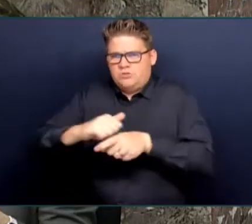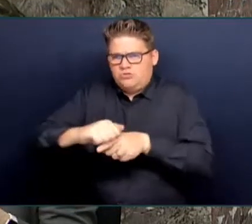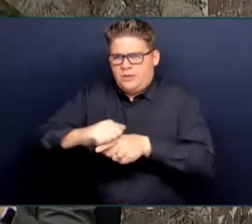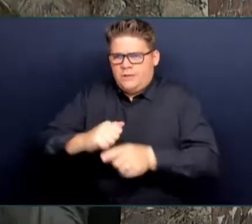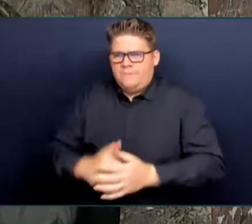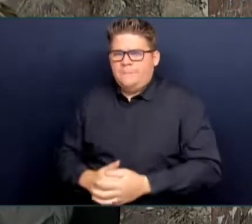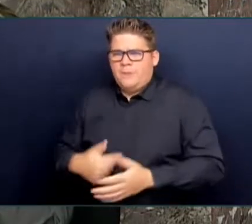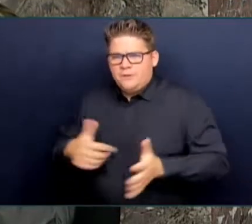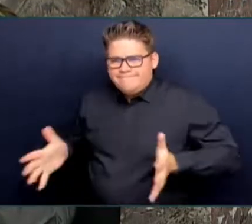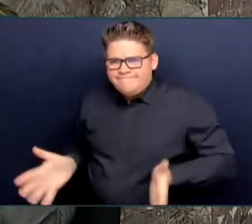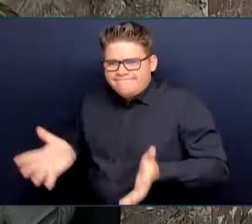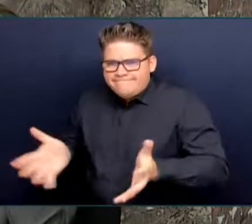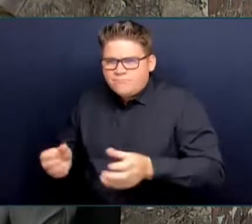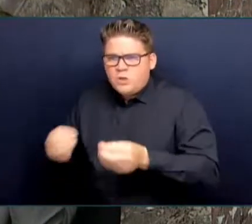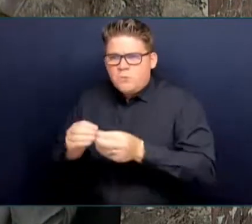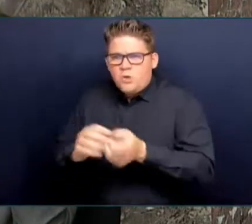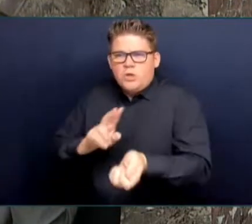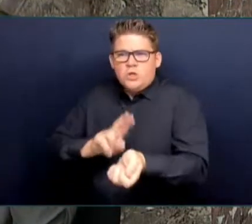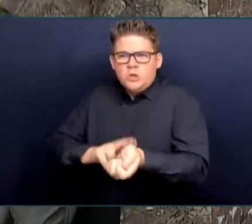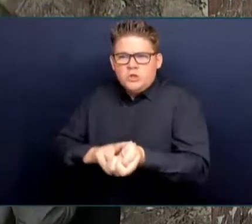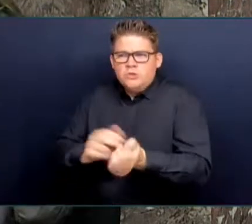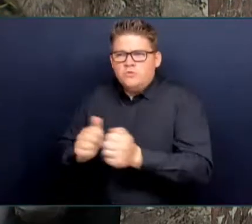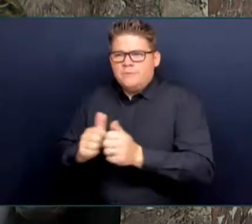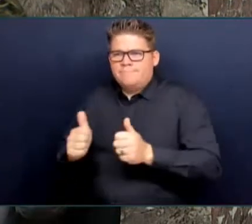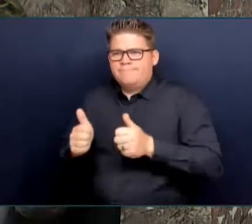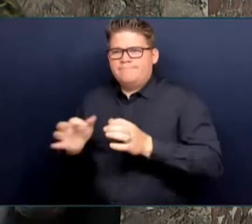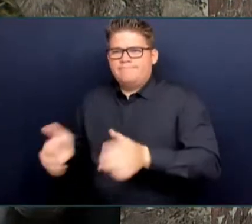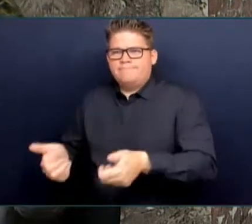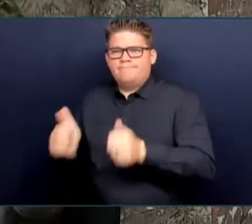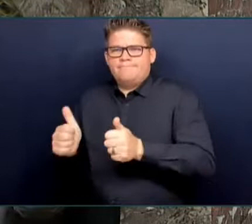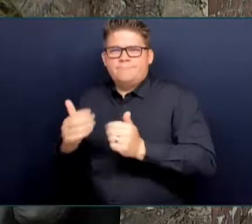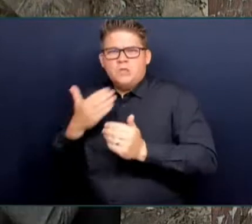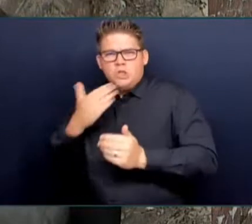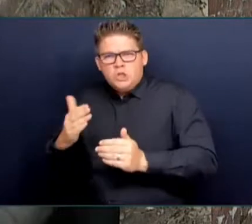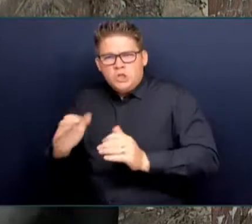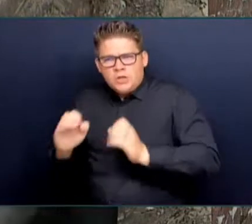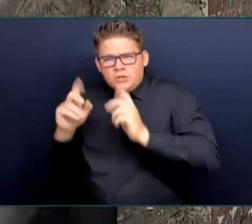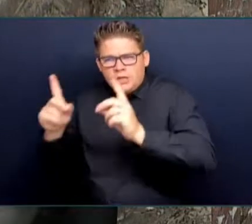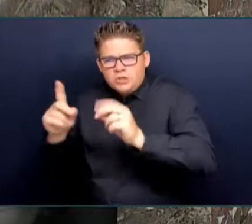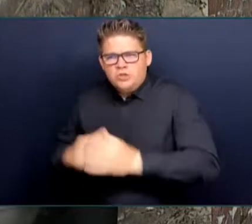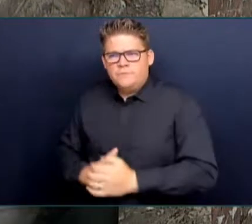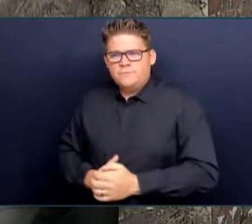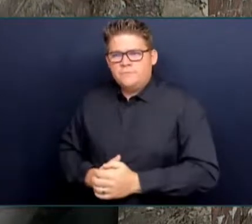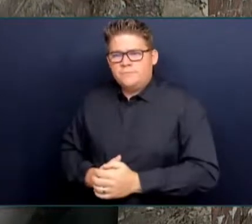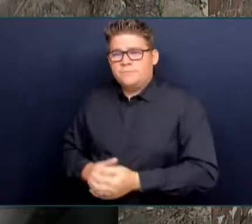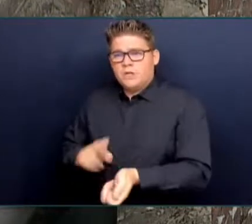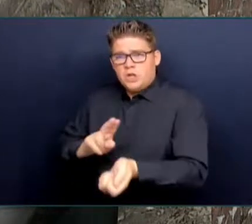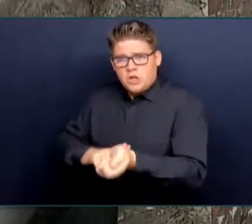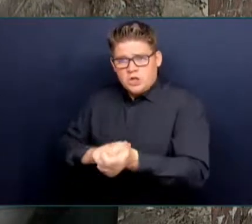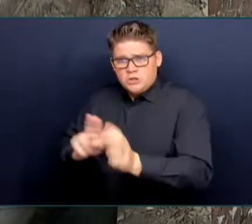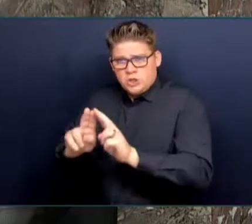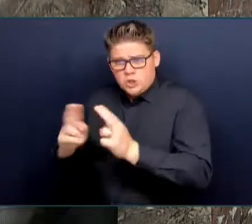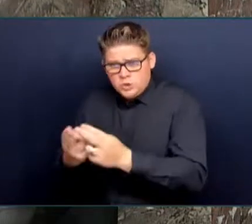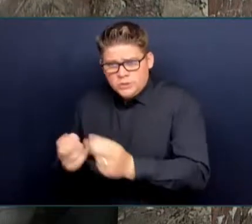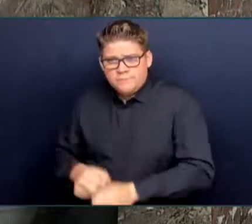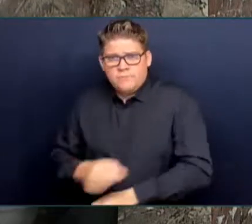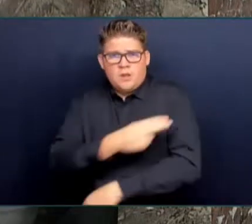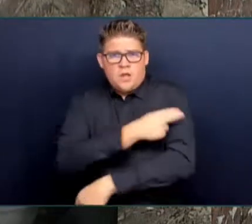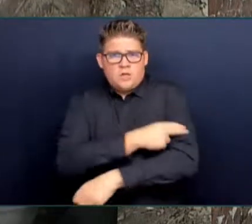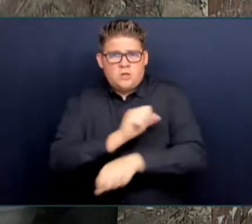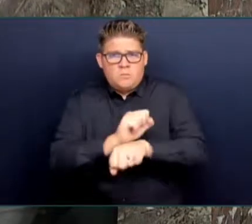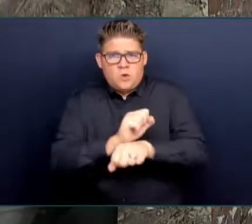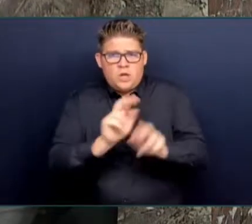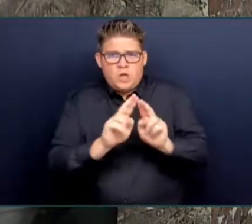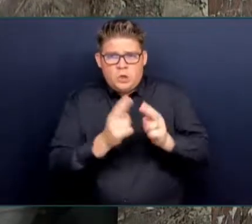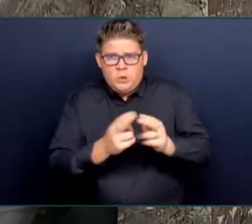the most significant things requested by the BC Nurses Union, by the Hospital Employees Union and others, we improved and we laid down